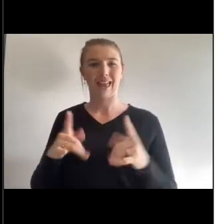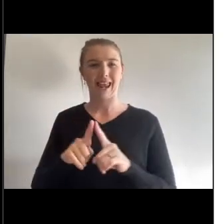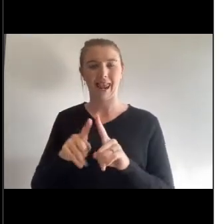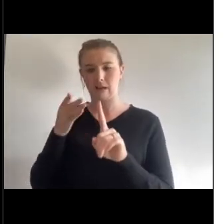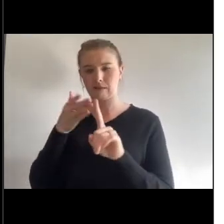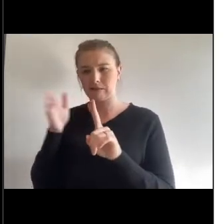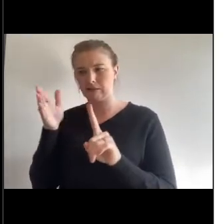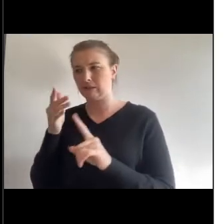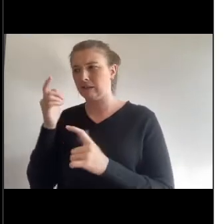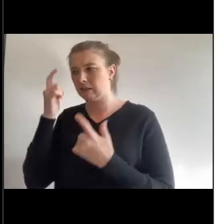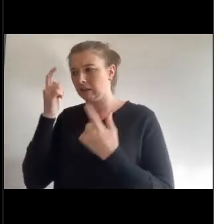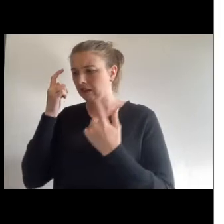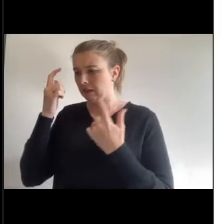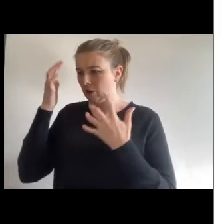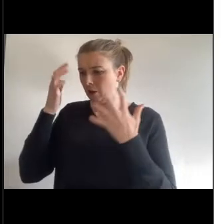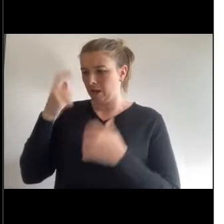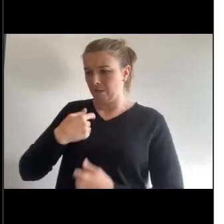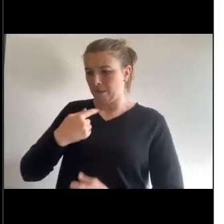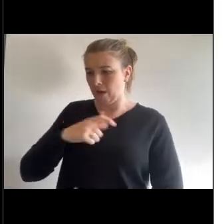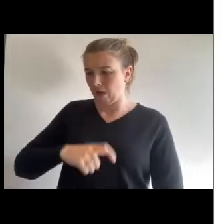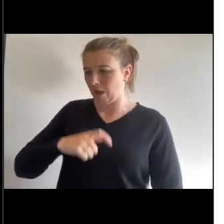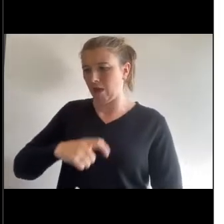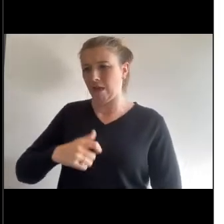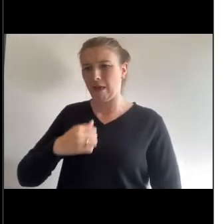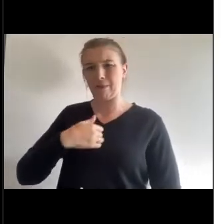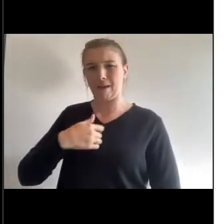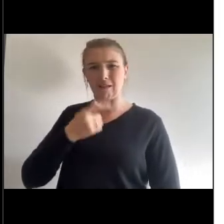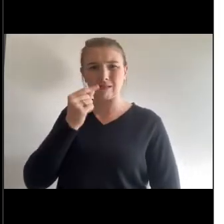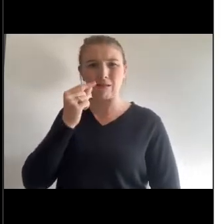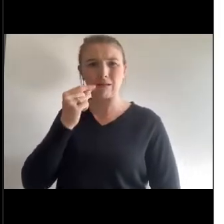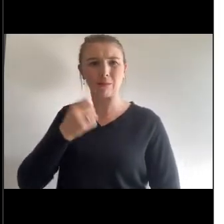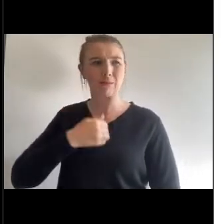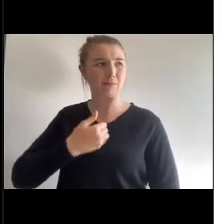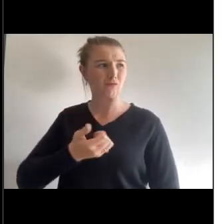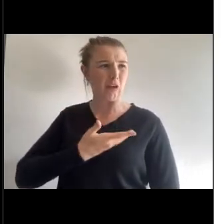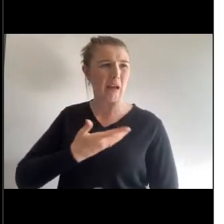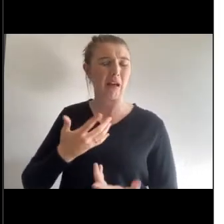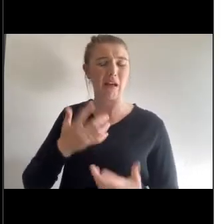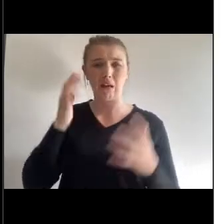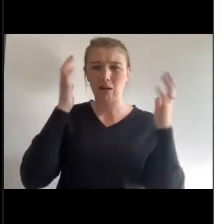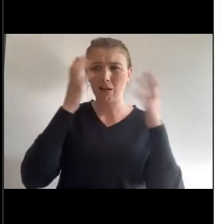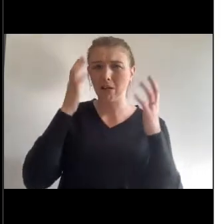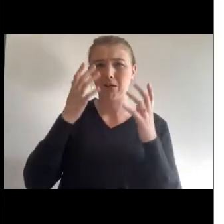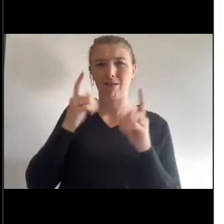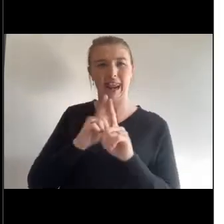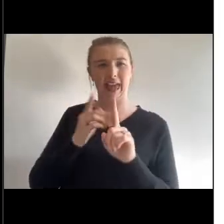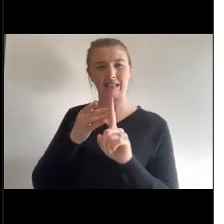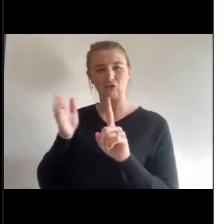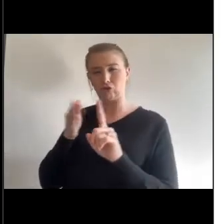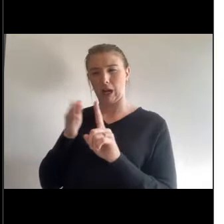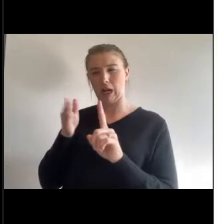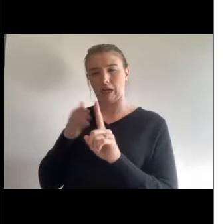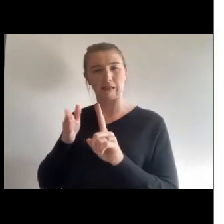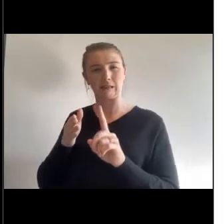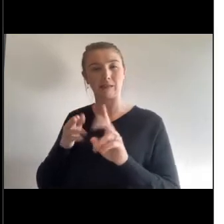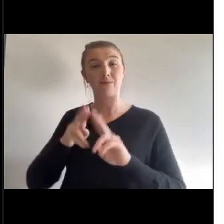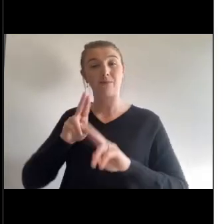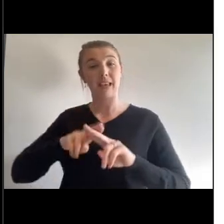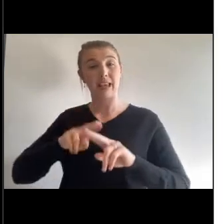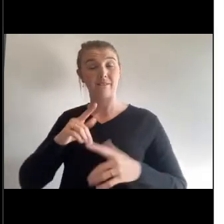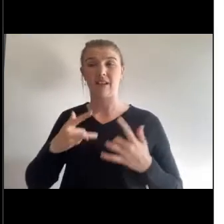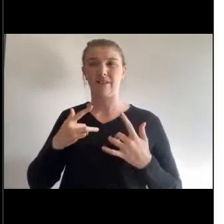worrying about your sense of entitlement to be where you are. We heard that feeling you don't belong is painful.